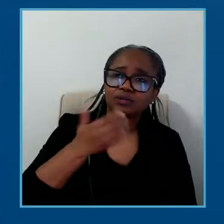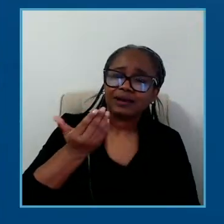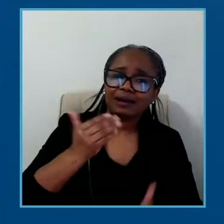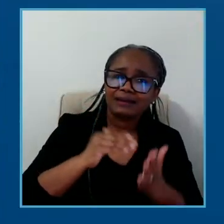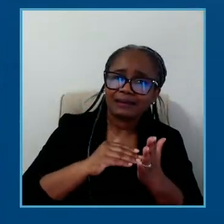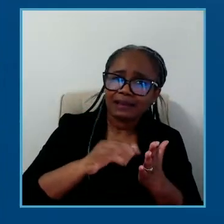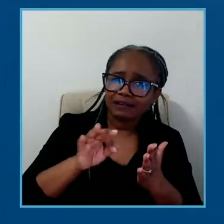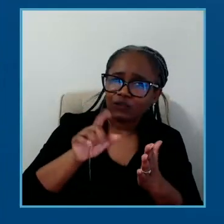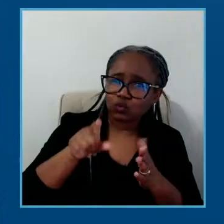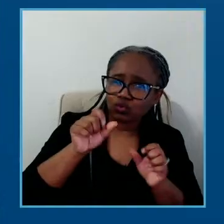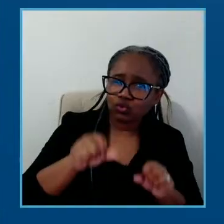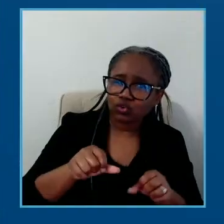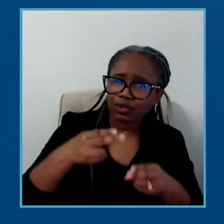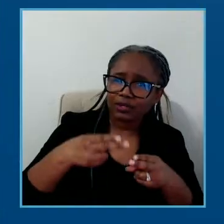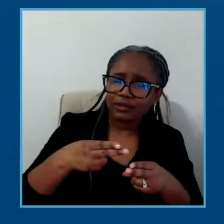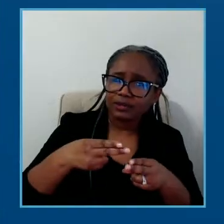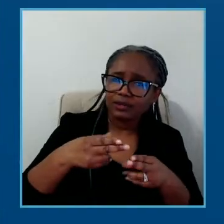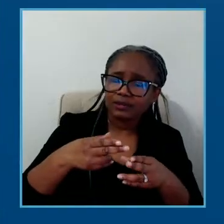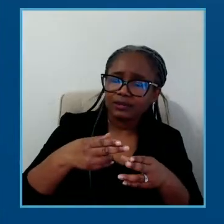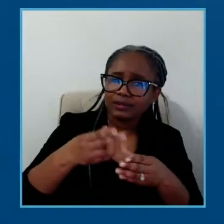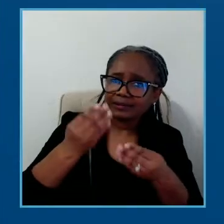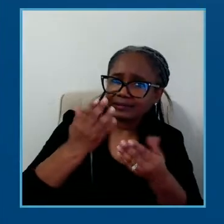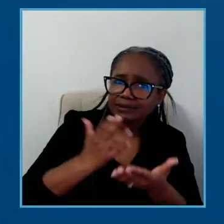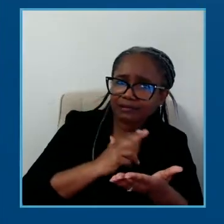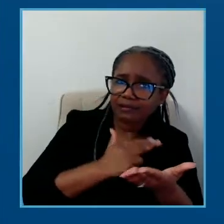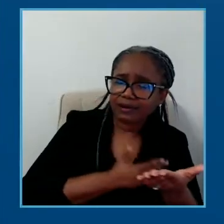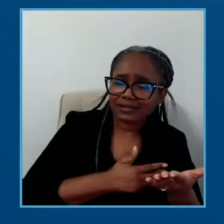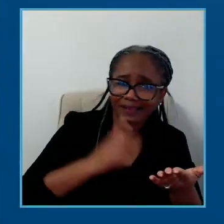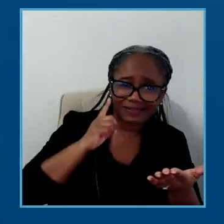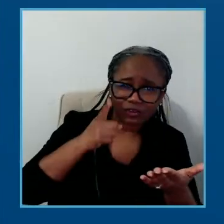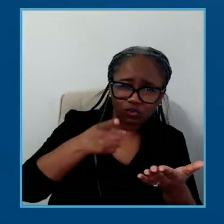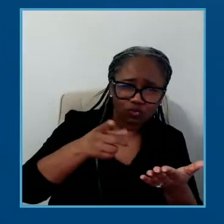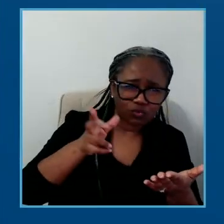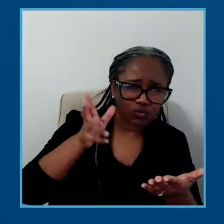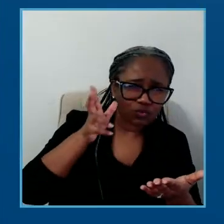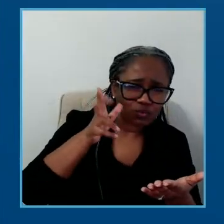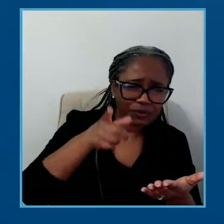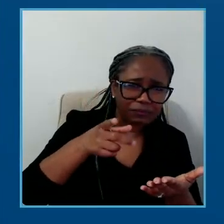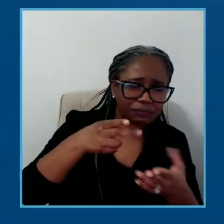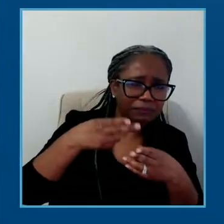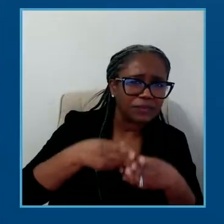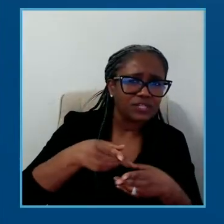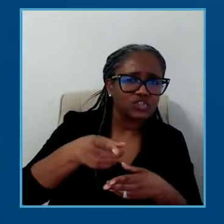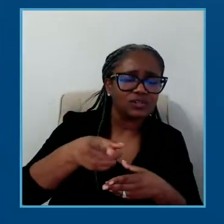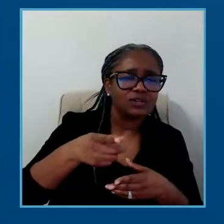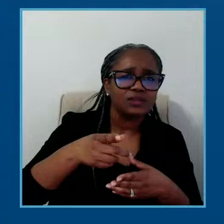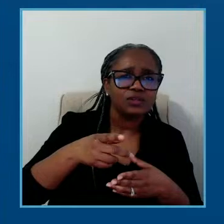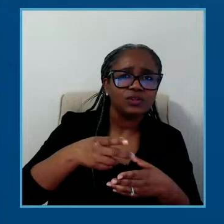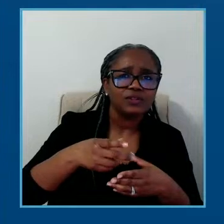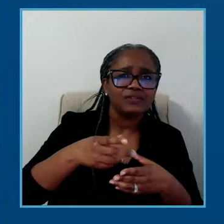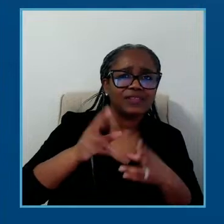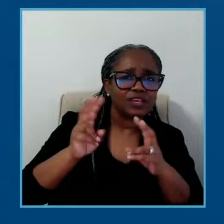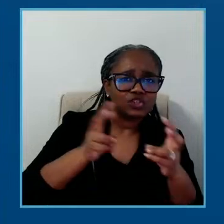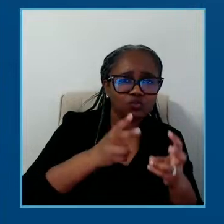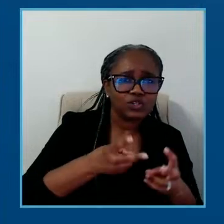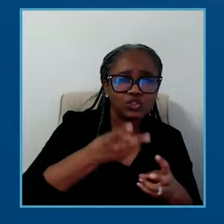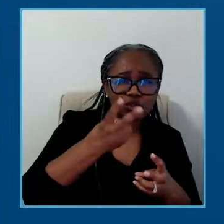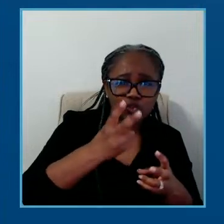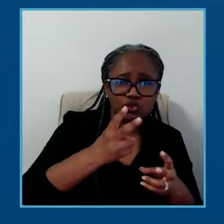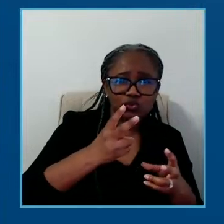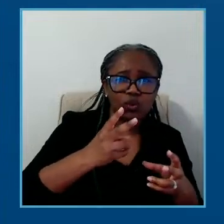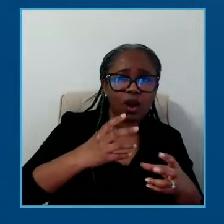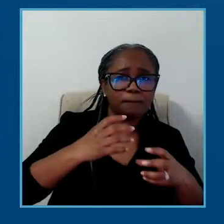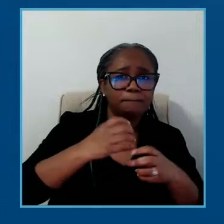you say that the issue was the combination of the 2 baskets of votes, and